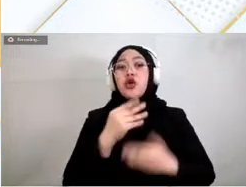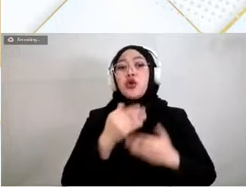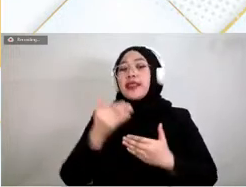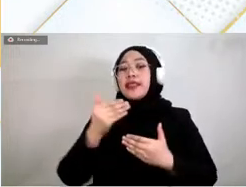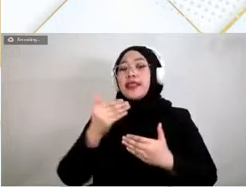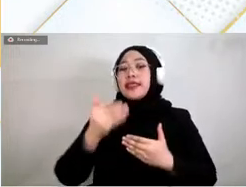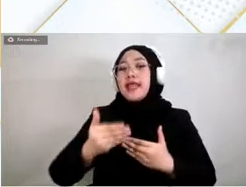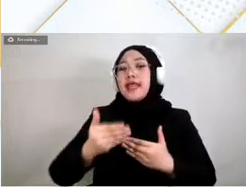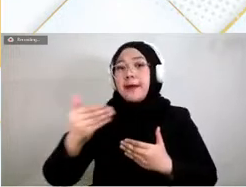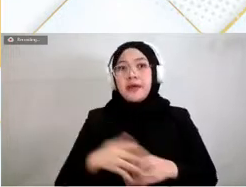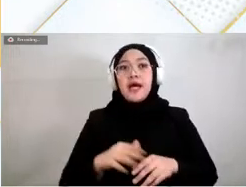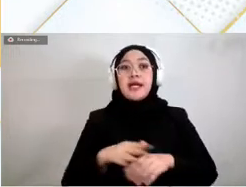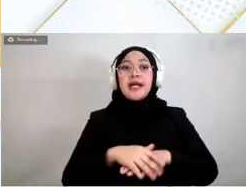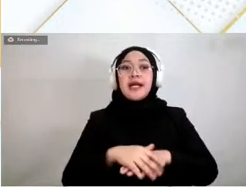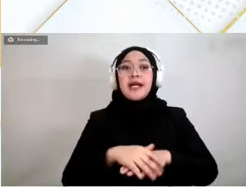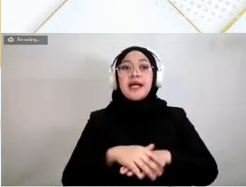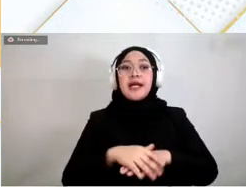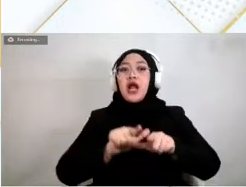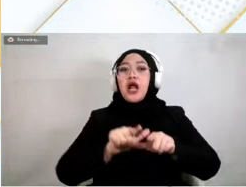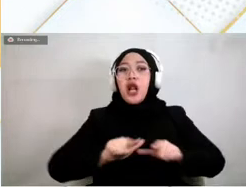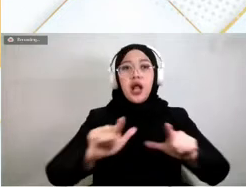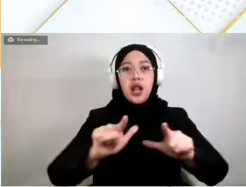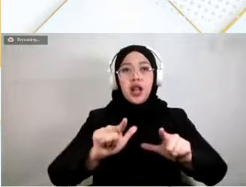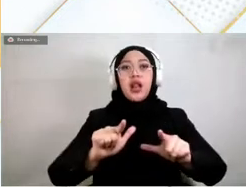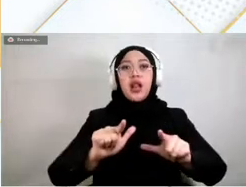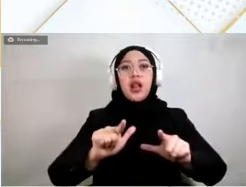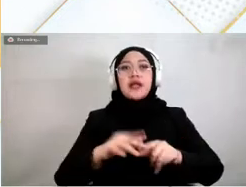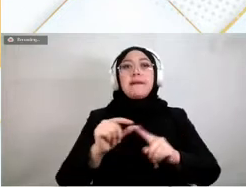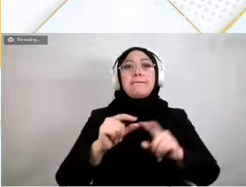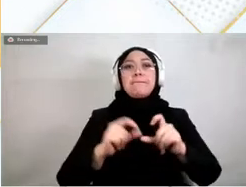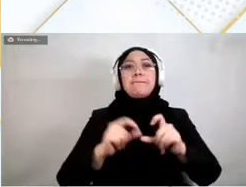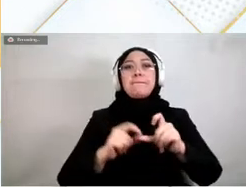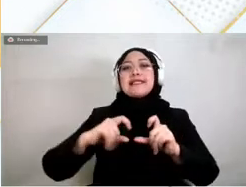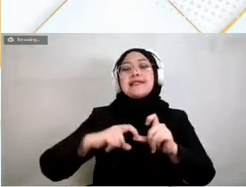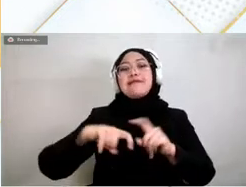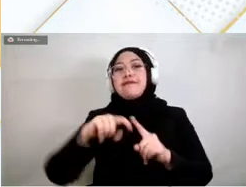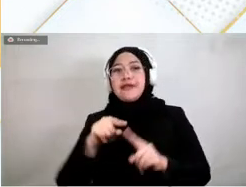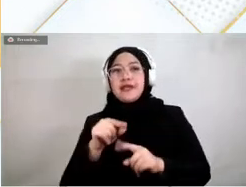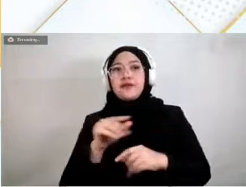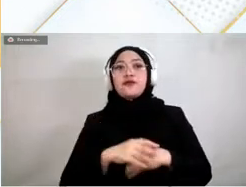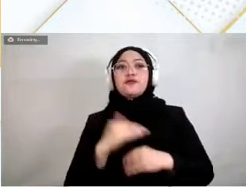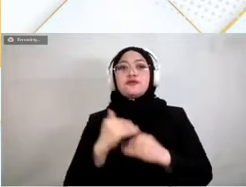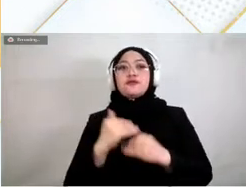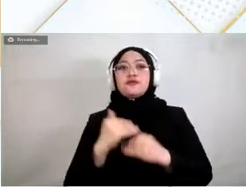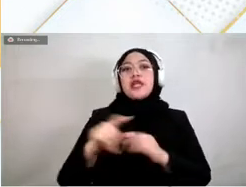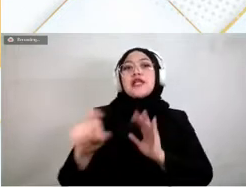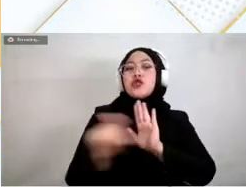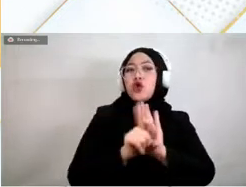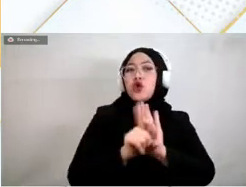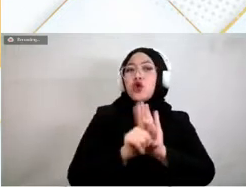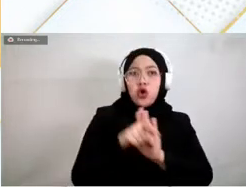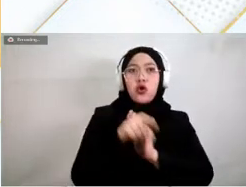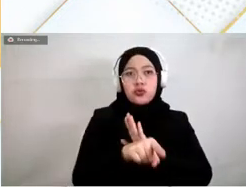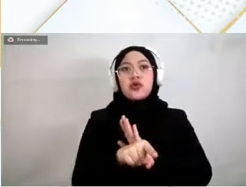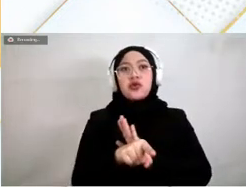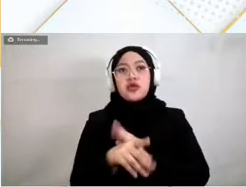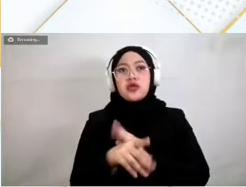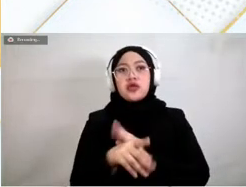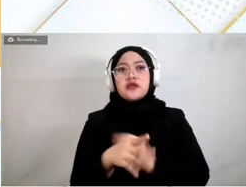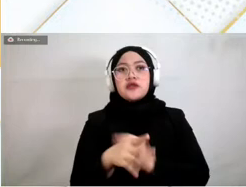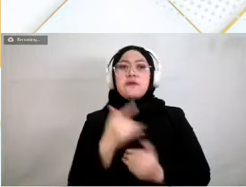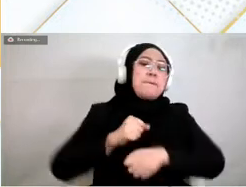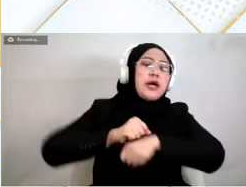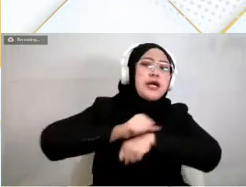regional level so that the Pacific can ultimately be role model is one of the most impactful